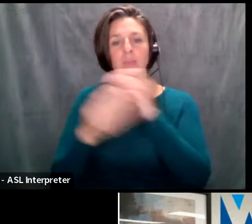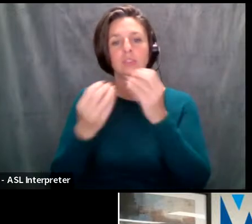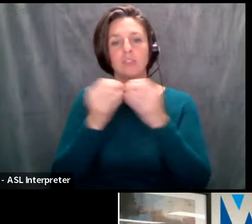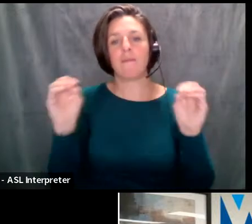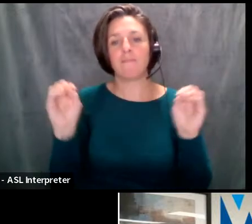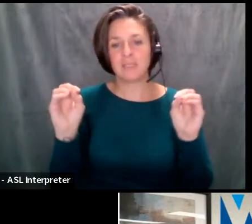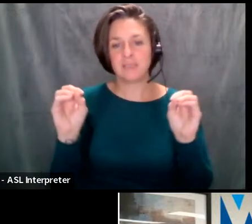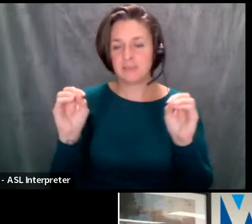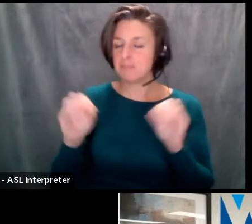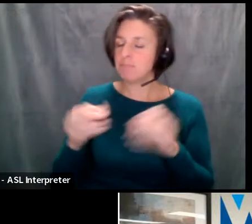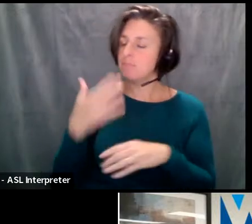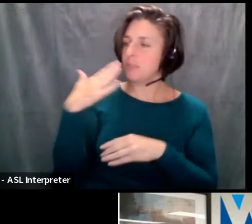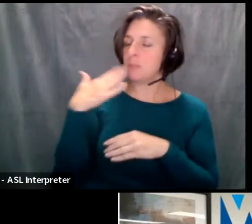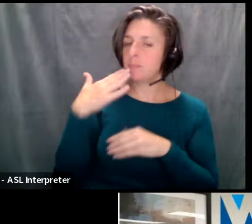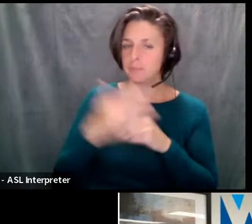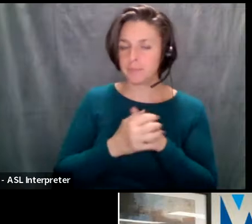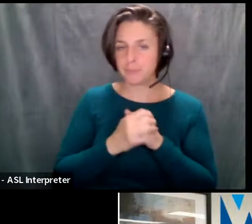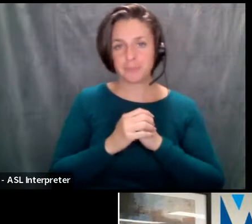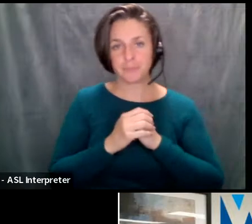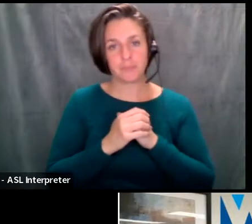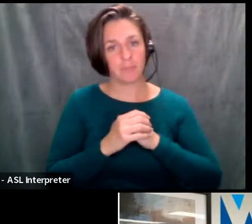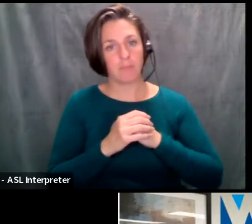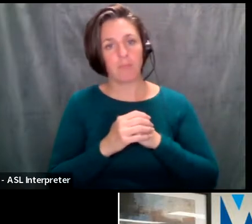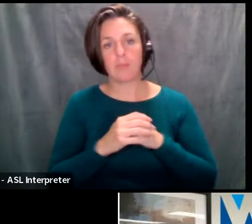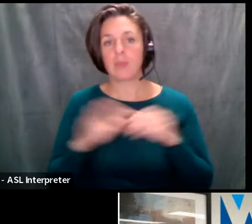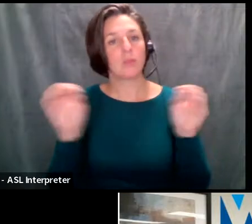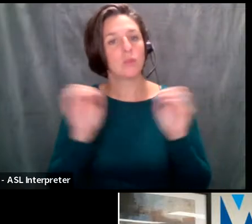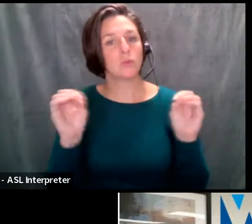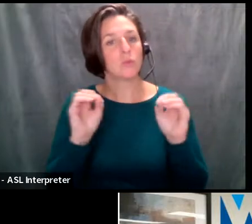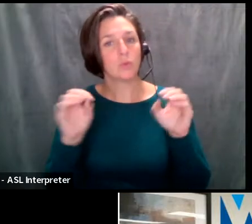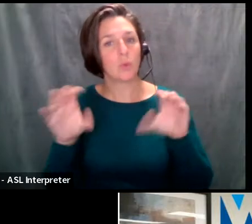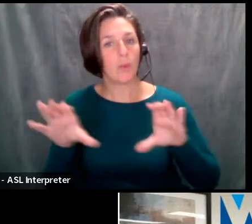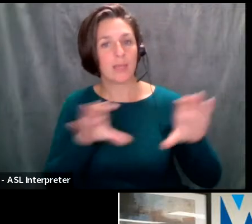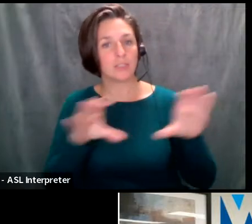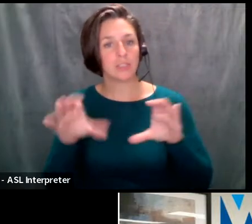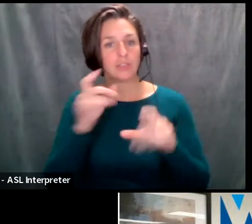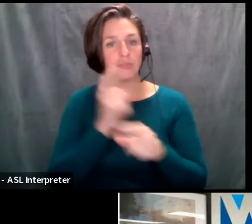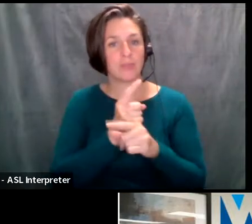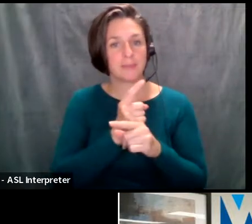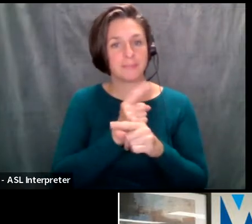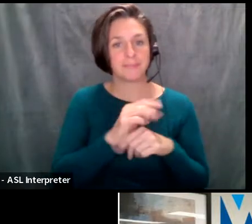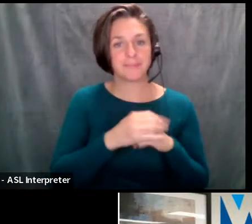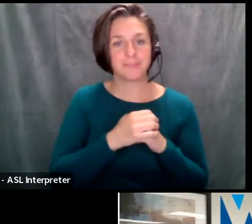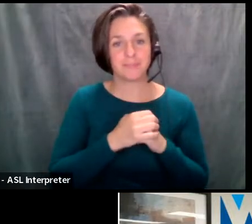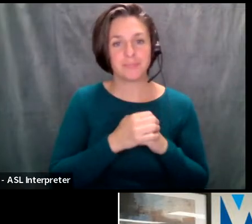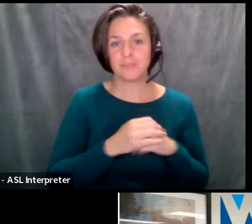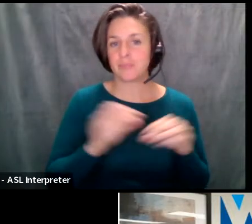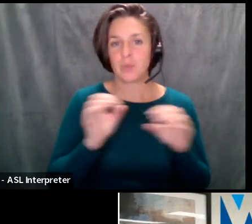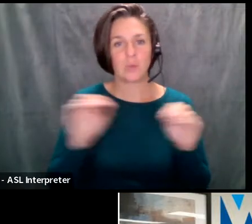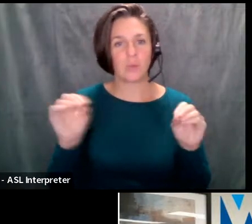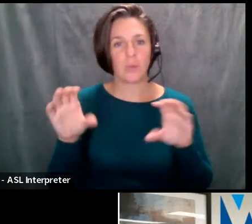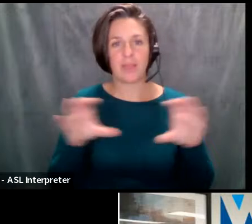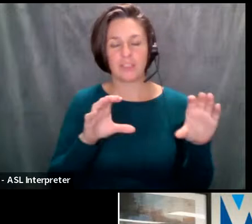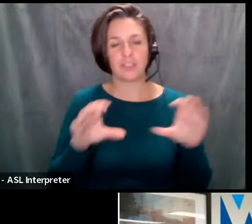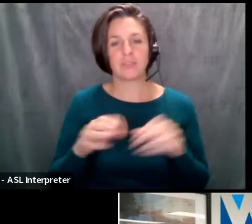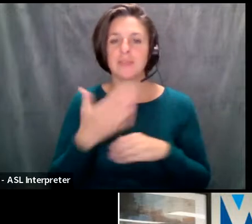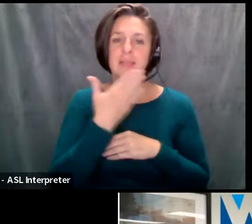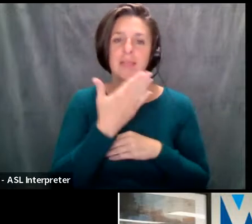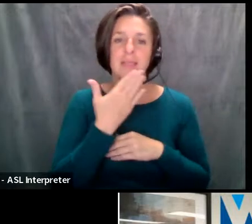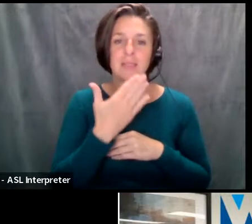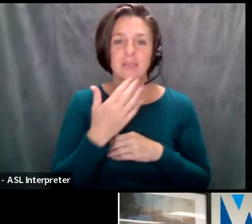Thank you. And there are no actions, right? No actions. Thank you. Okay,